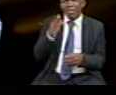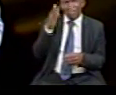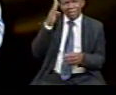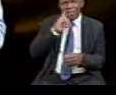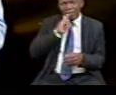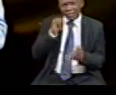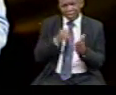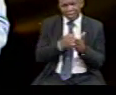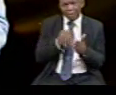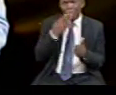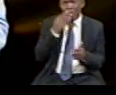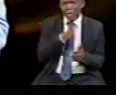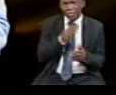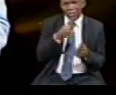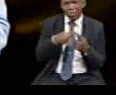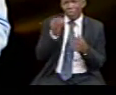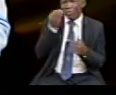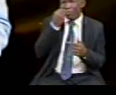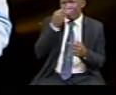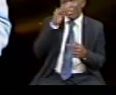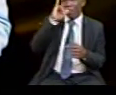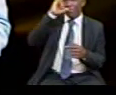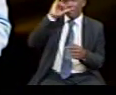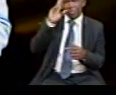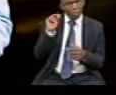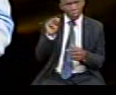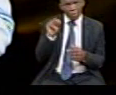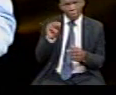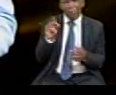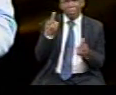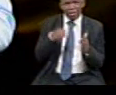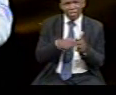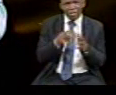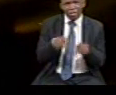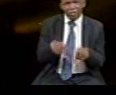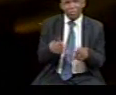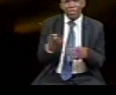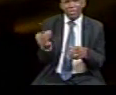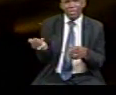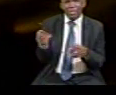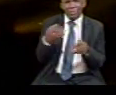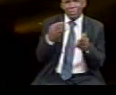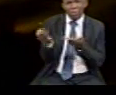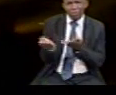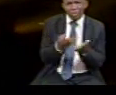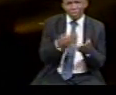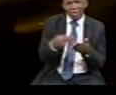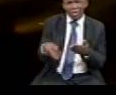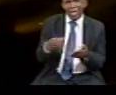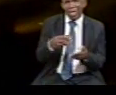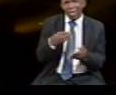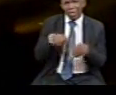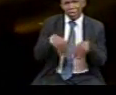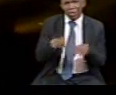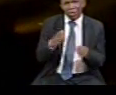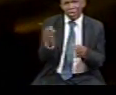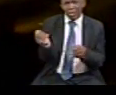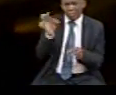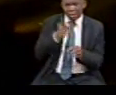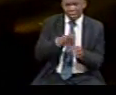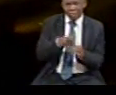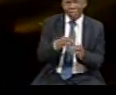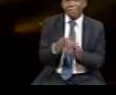not wrong to drink or drink. They bought, they sold, they planted, they built it. You see, the problem was not in the